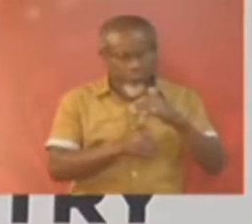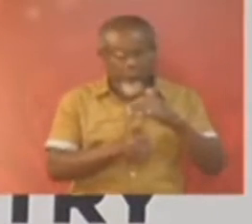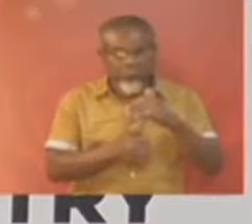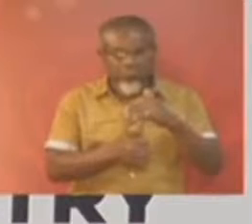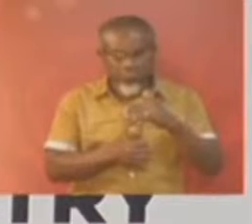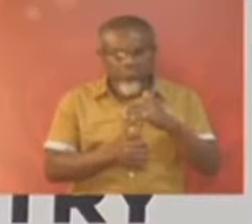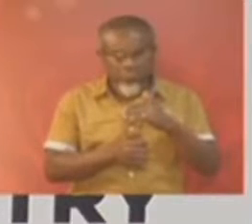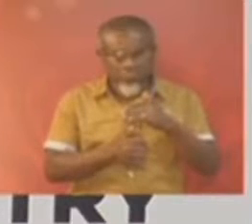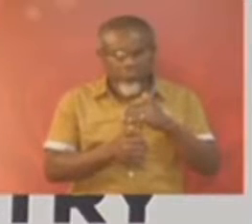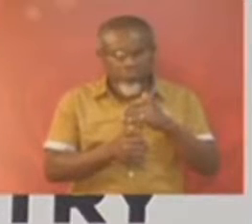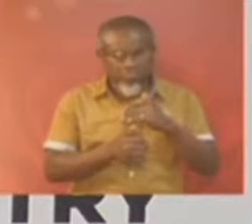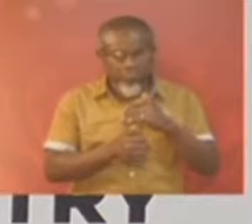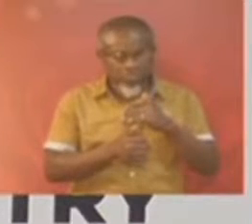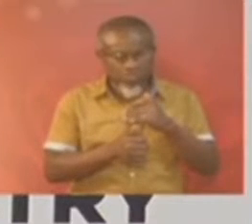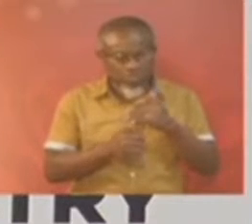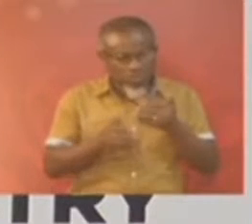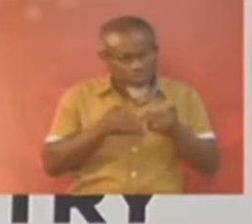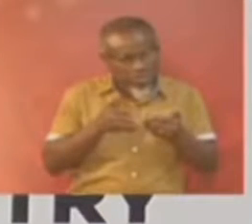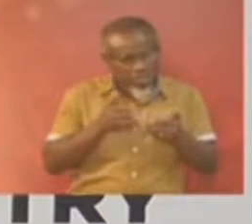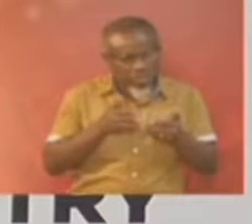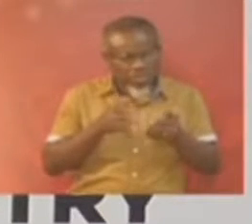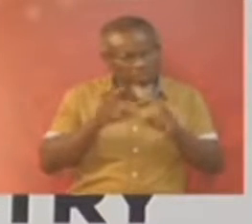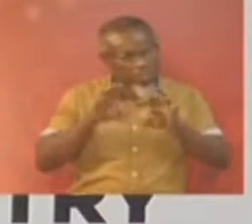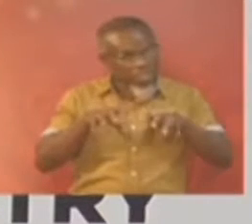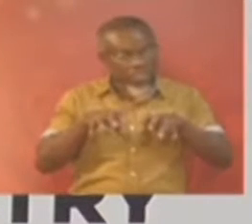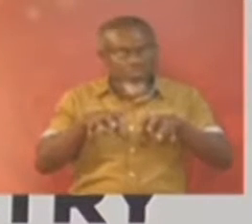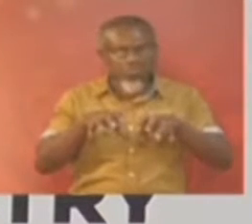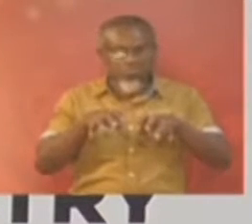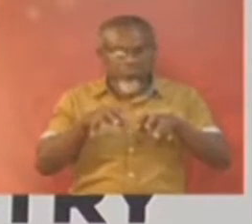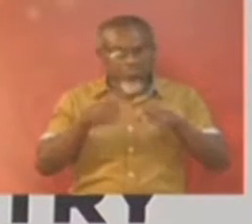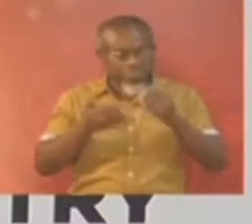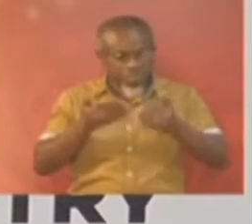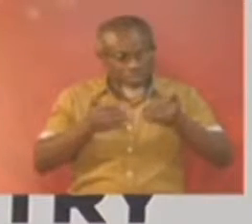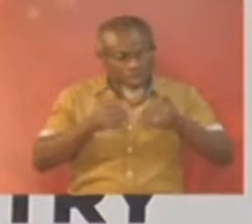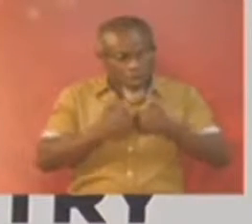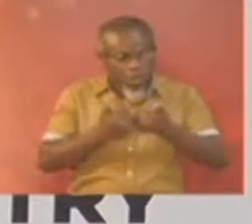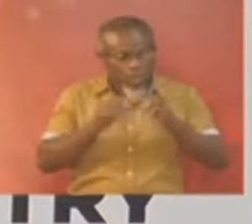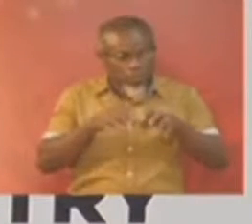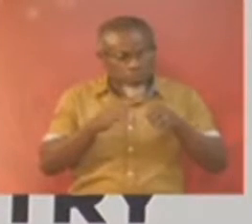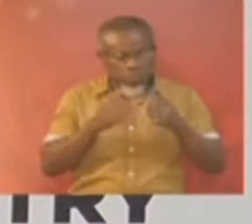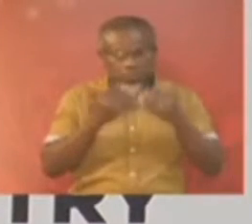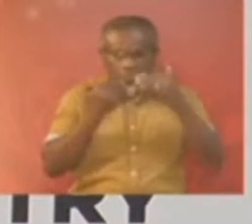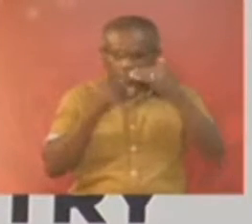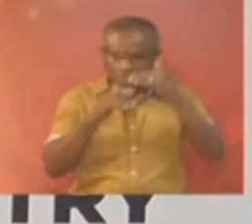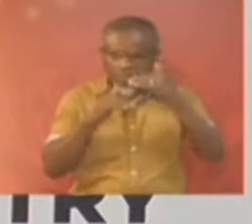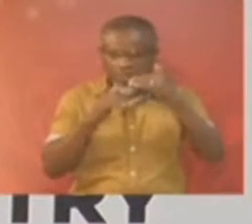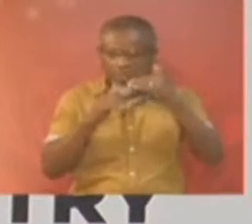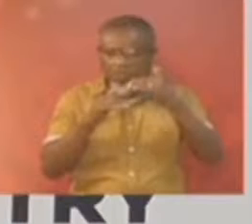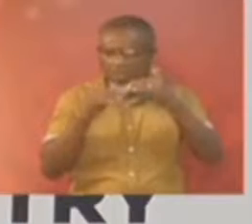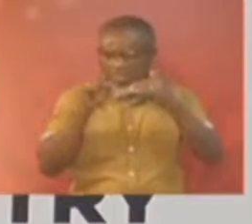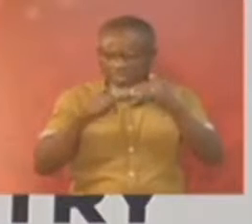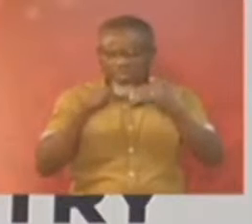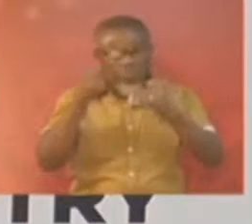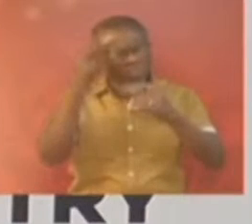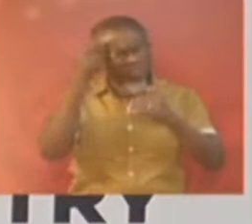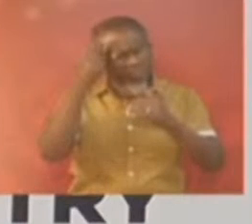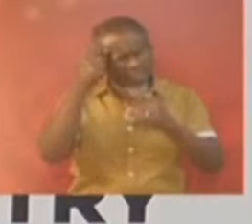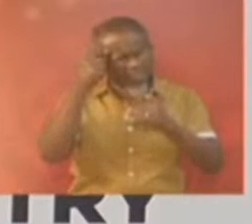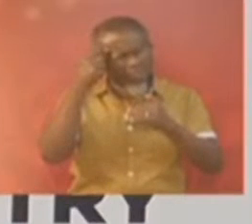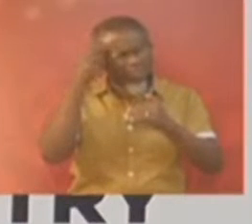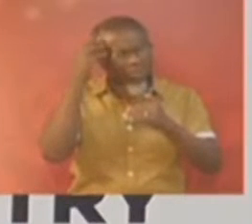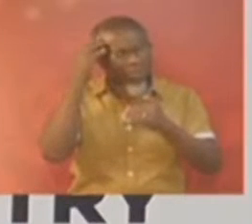territories, and persons can actually get across. So it is a continuing issue. It is an issue of migration more